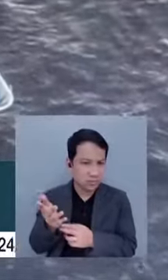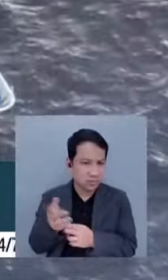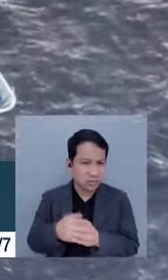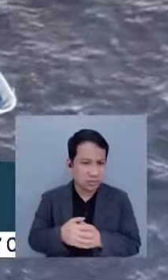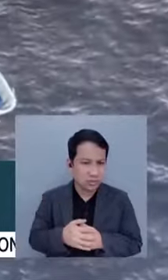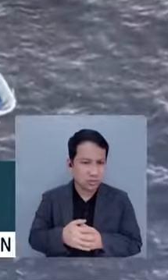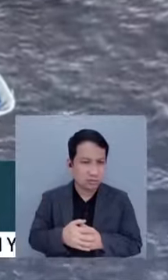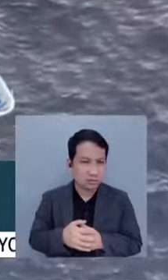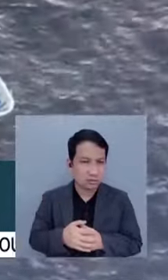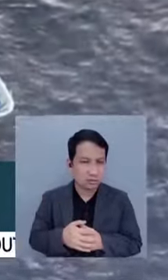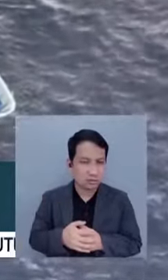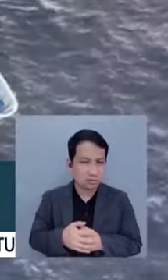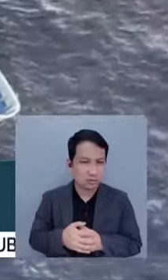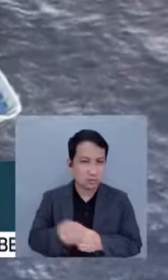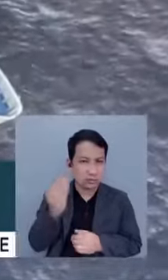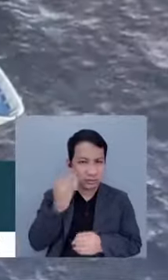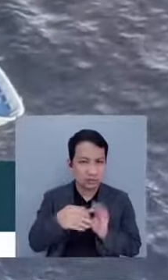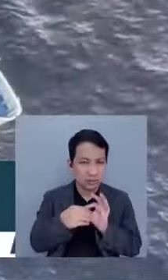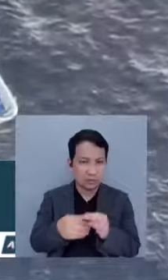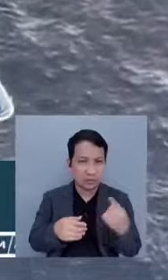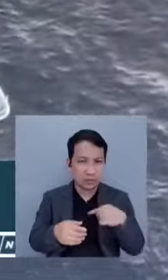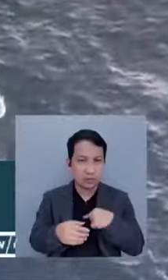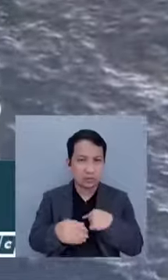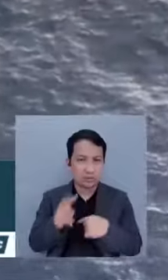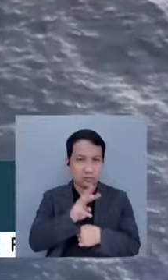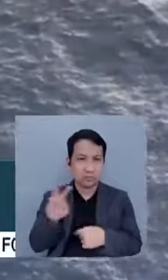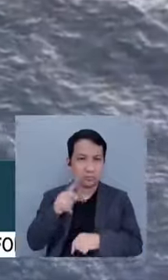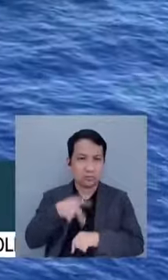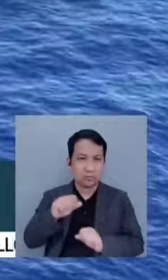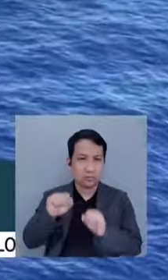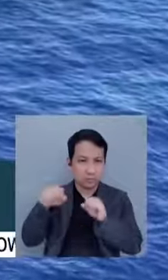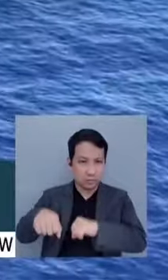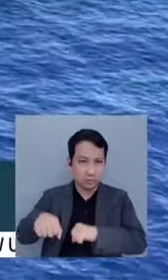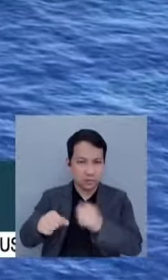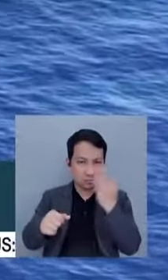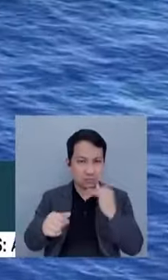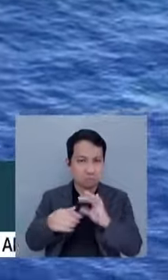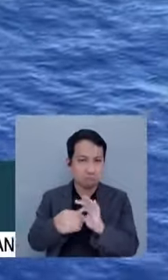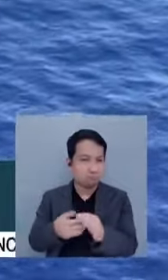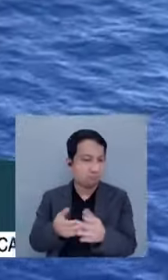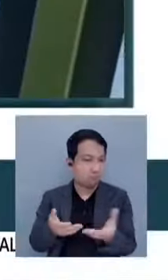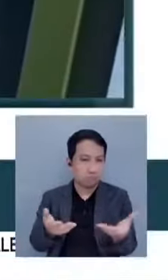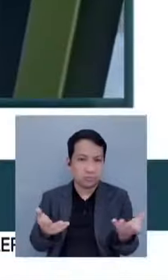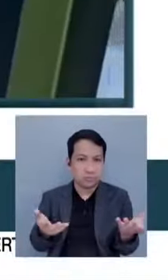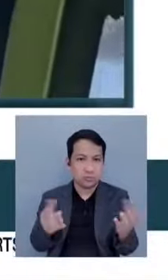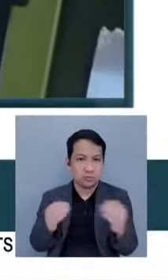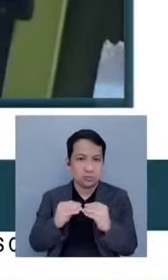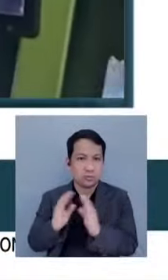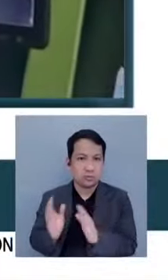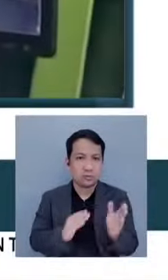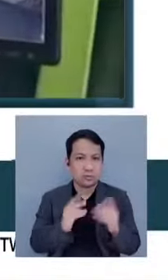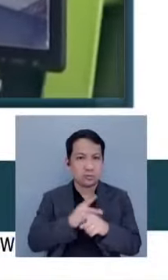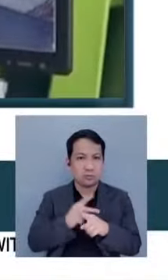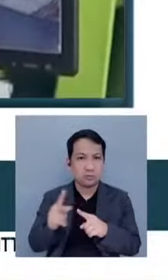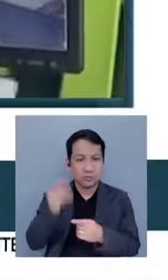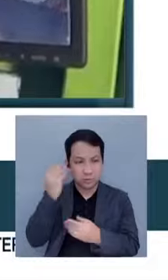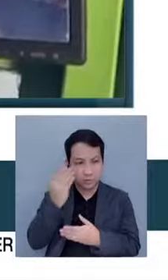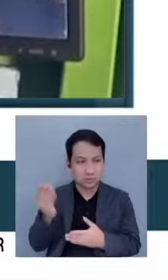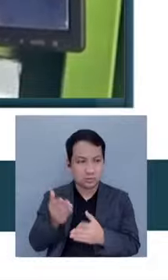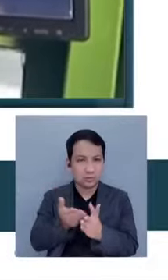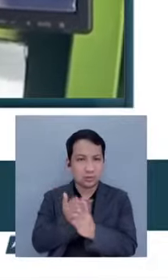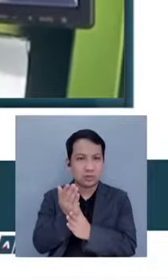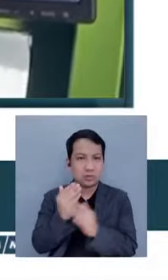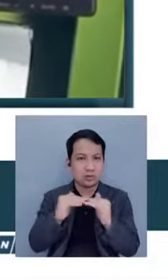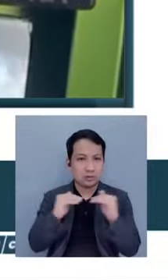can say, I think, on the West Philippine Sea front, that it has been professional. For the sake of transparency, the